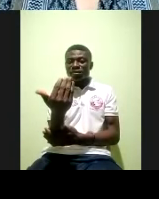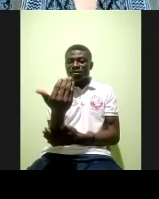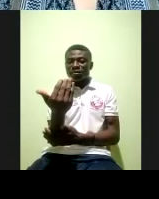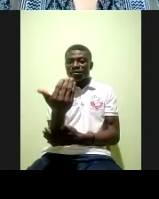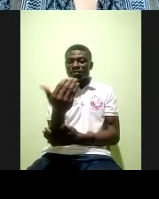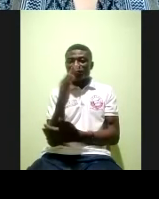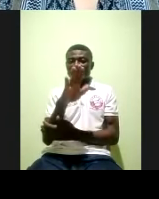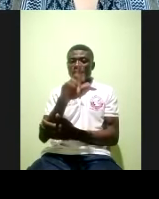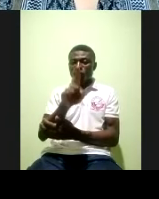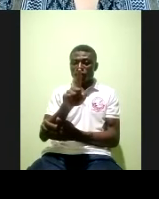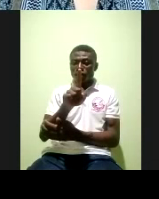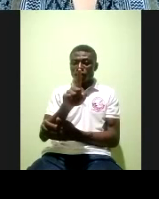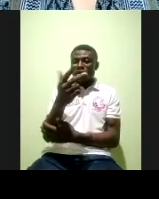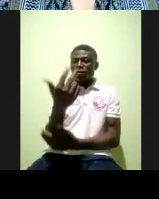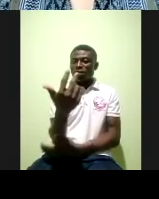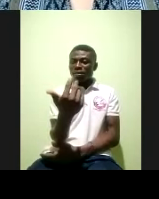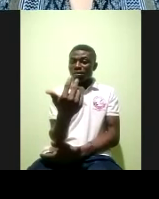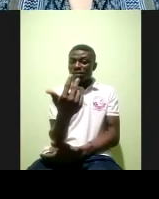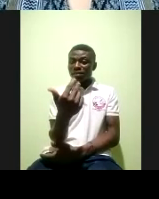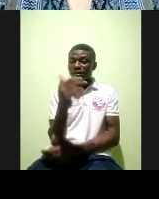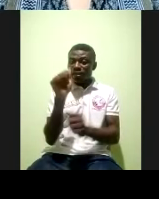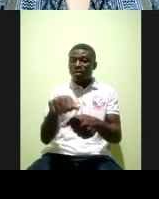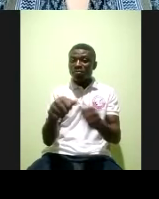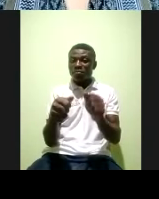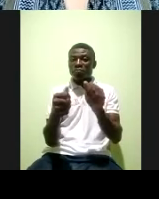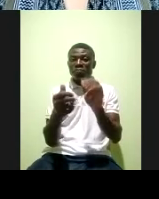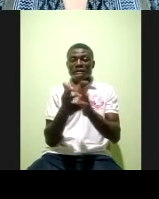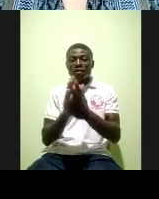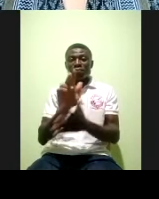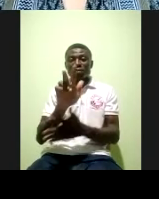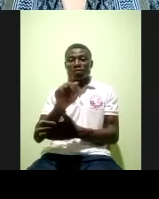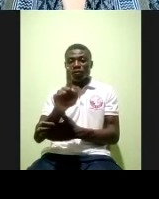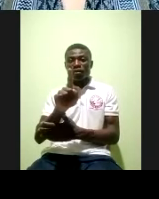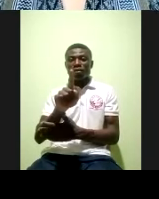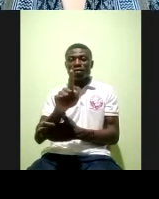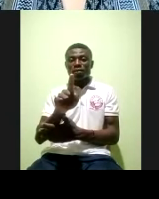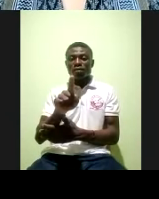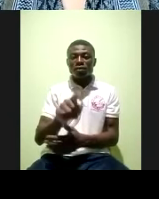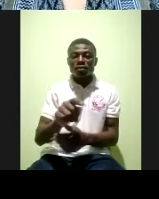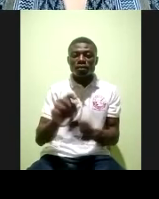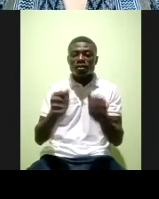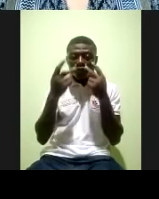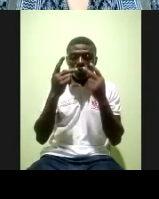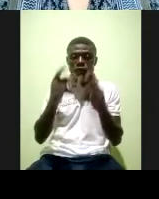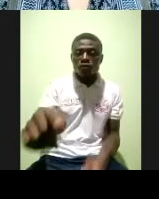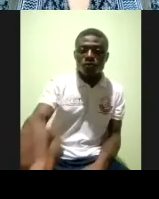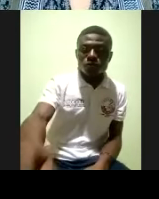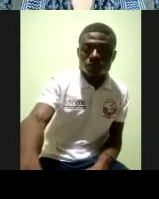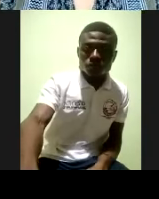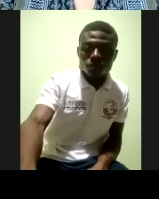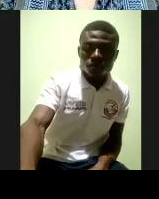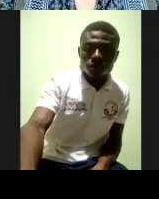51, 13 can become 13. And can you see this part, that 13, the way it's written? 3 is in